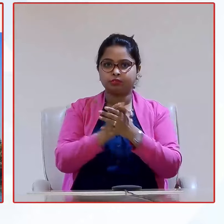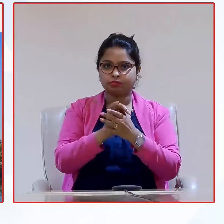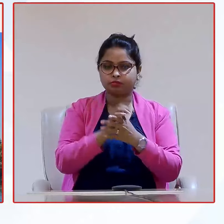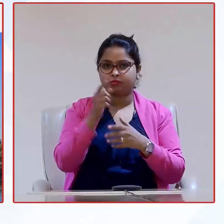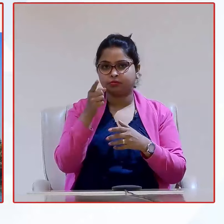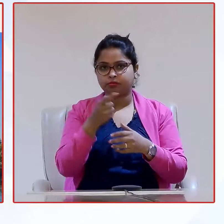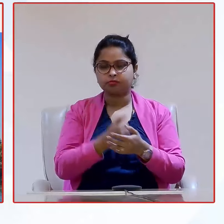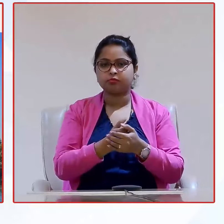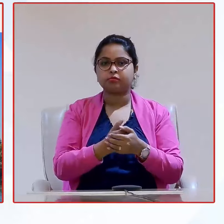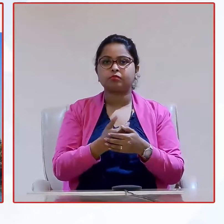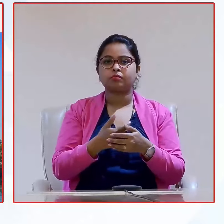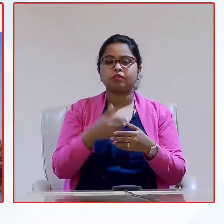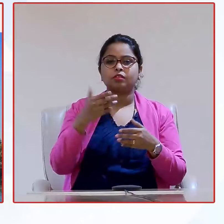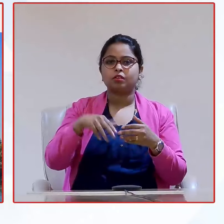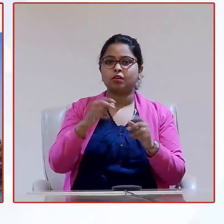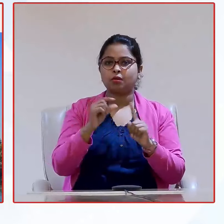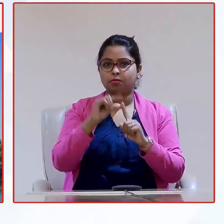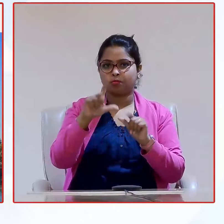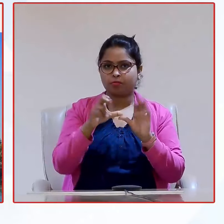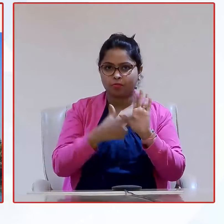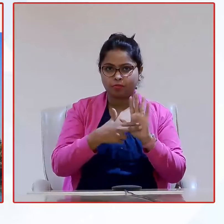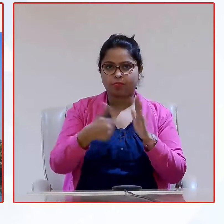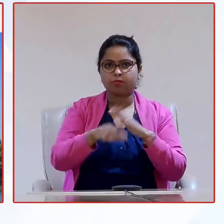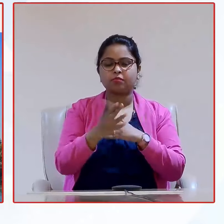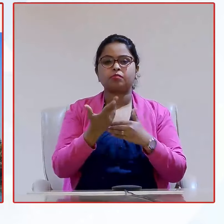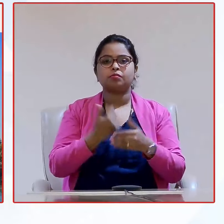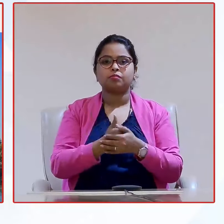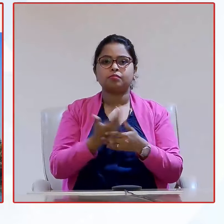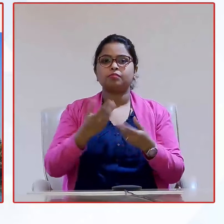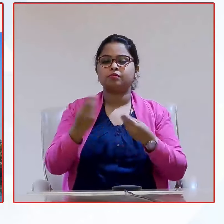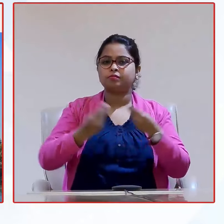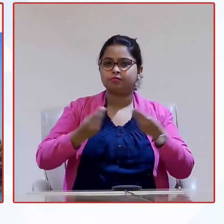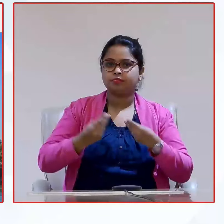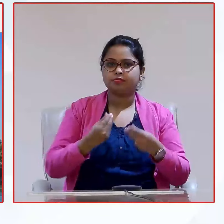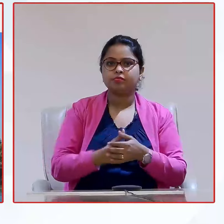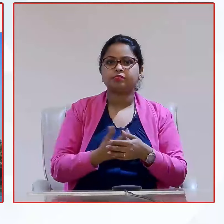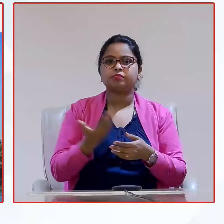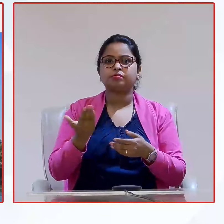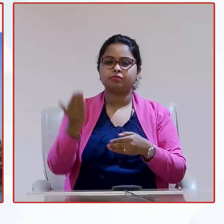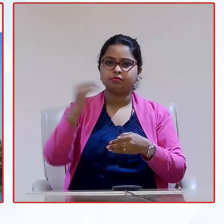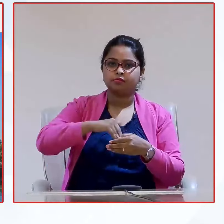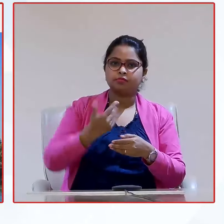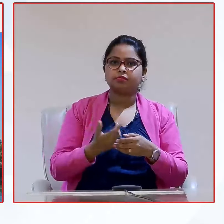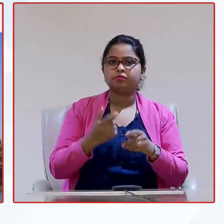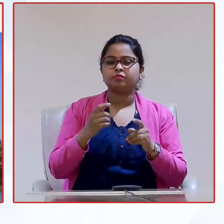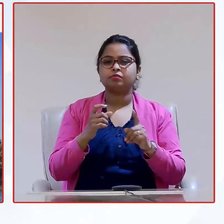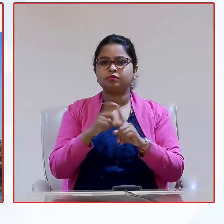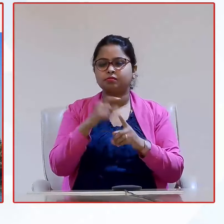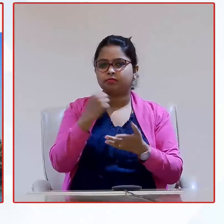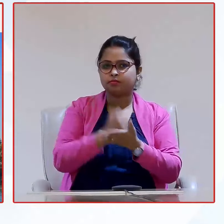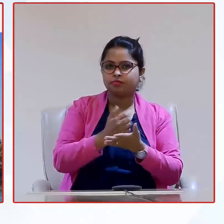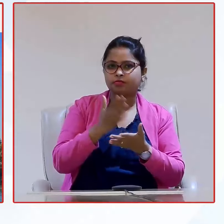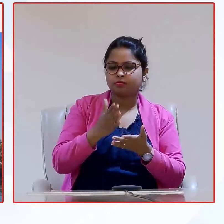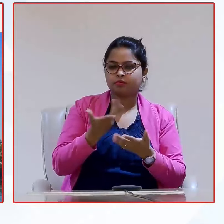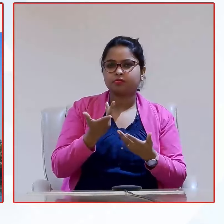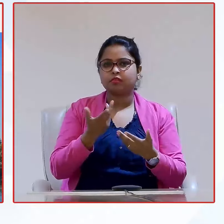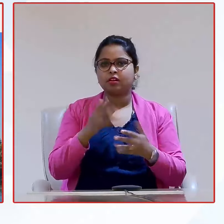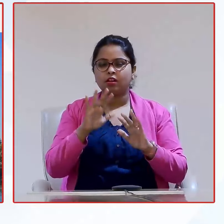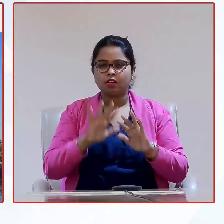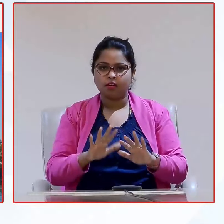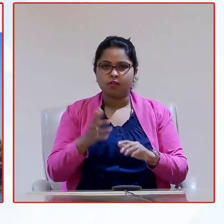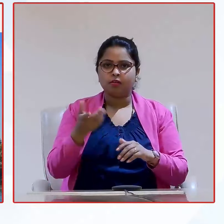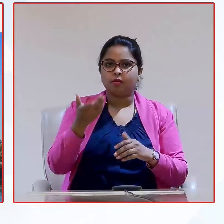you know, this is something we've been planning for a while. And when something like this came up, we decided, you know, we must have her on